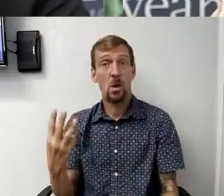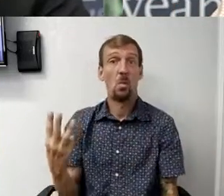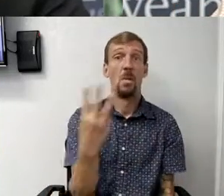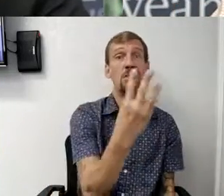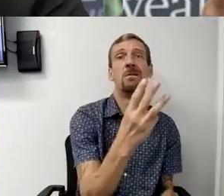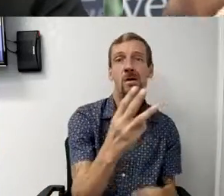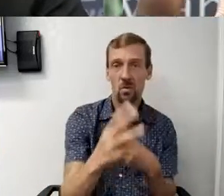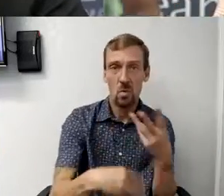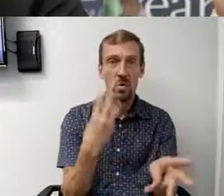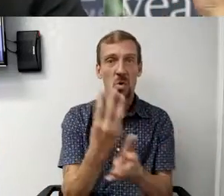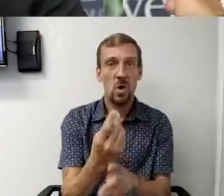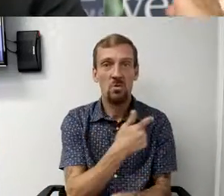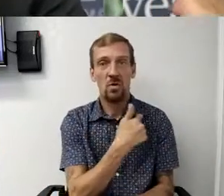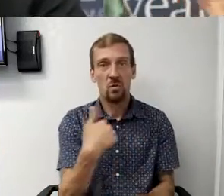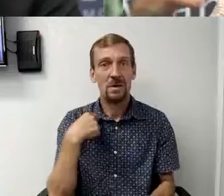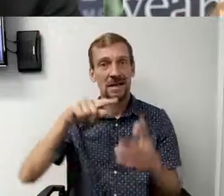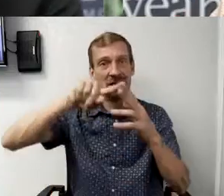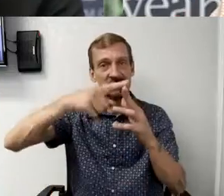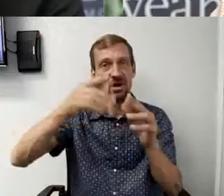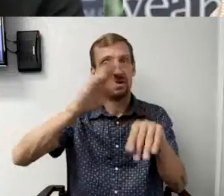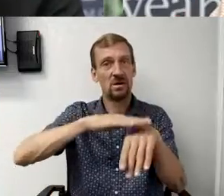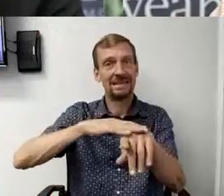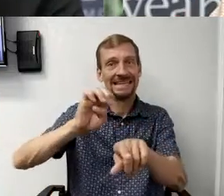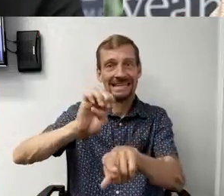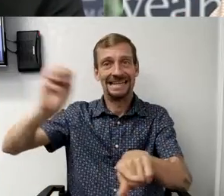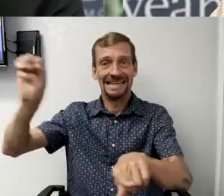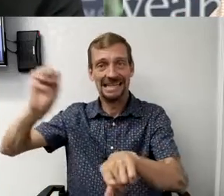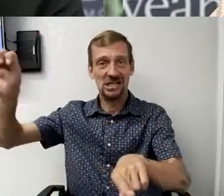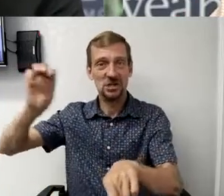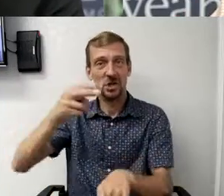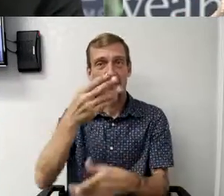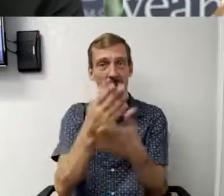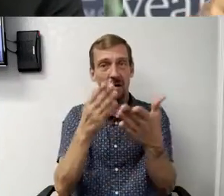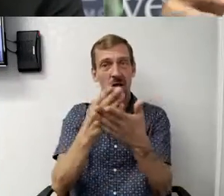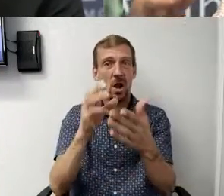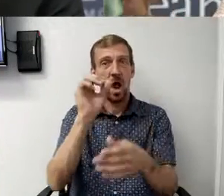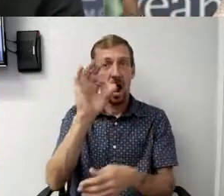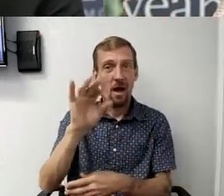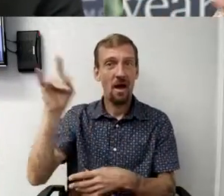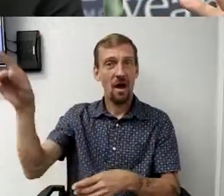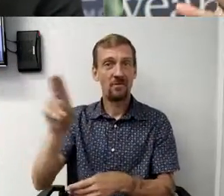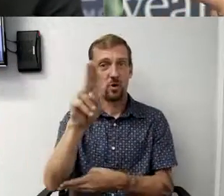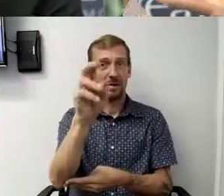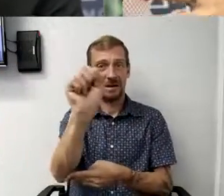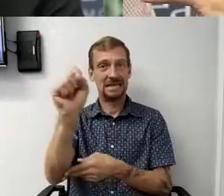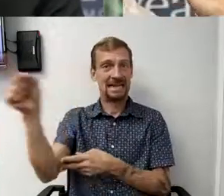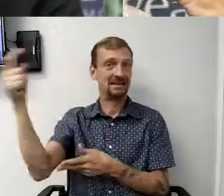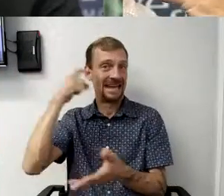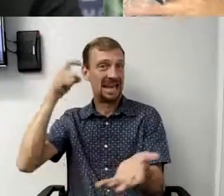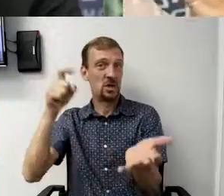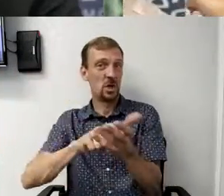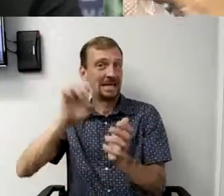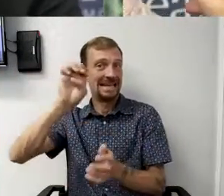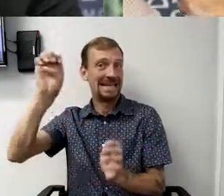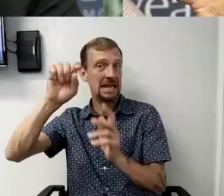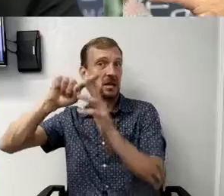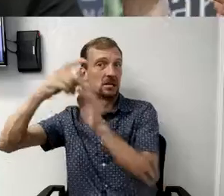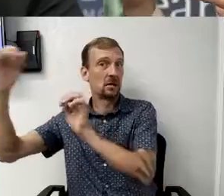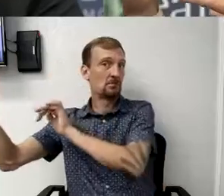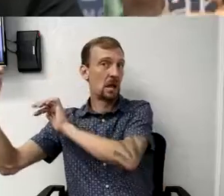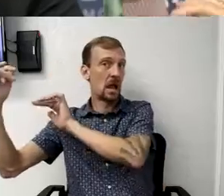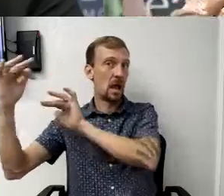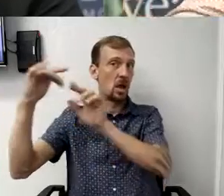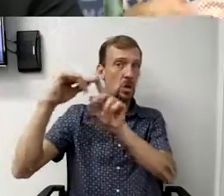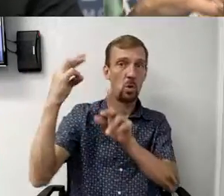Hemisphere. Usually the flu season starts in the Eastern Hemisphere, so the CDC and World Health Organization looks at how the flu is